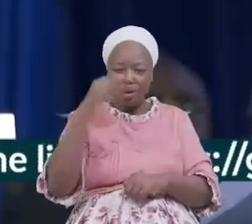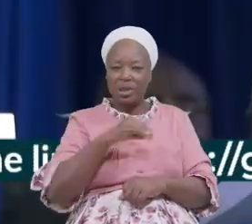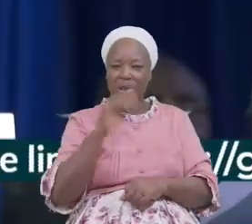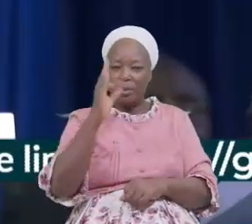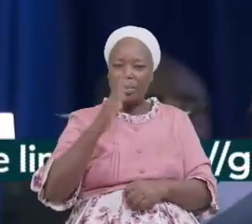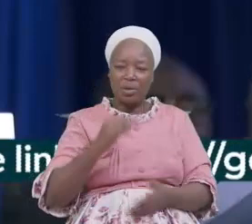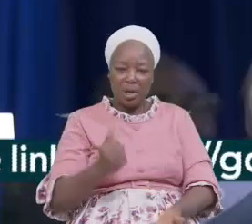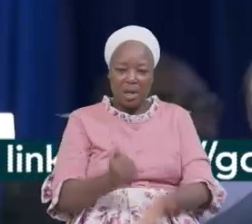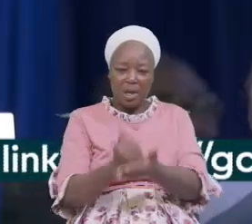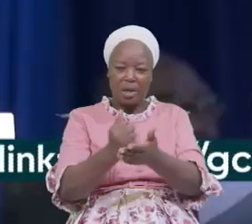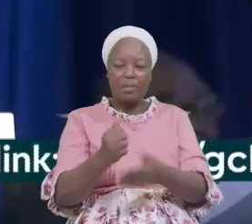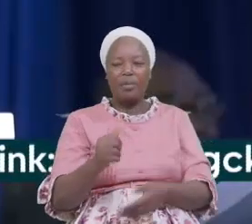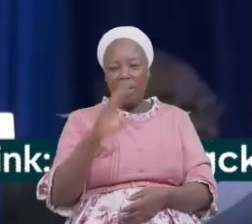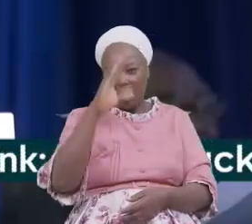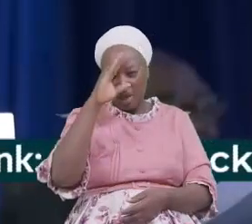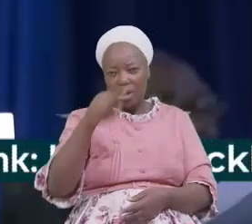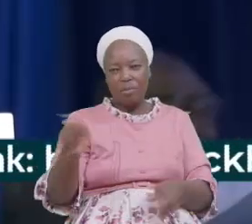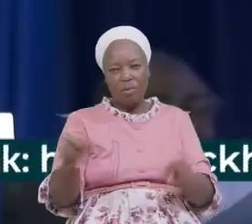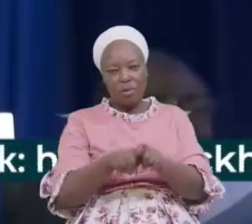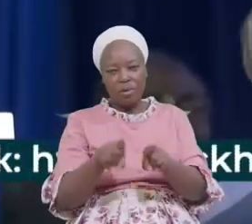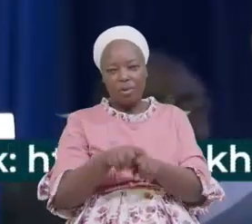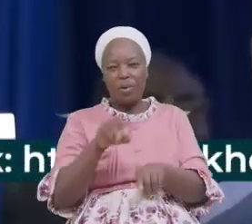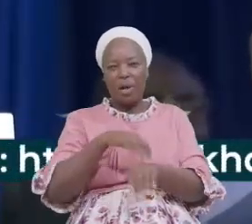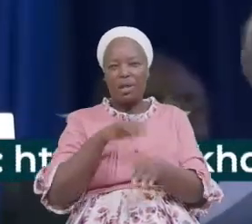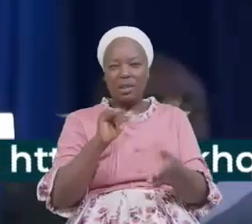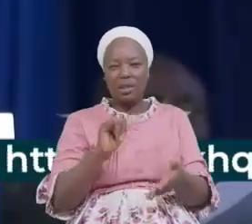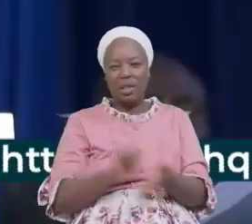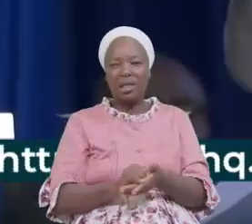Write your name and all the particulars.